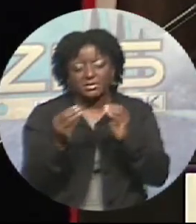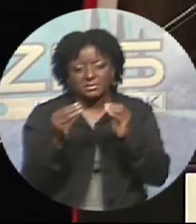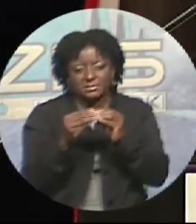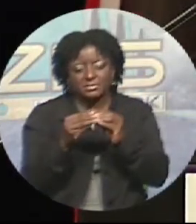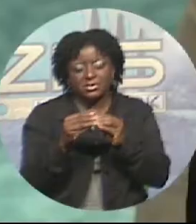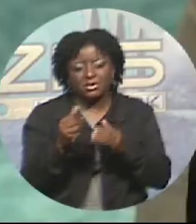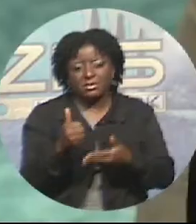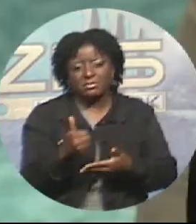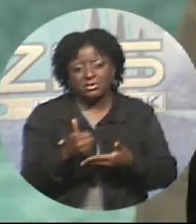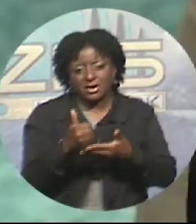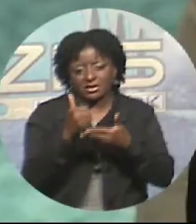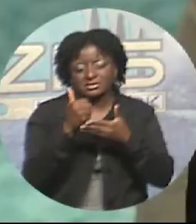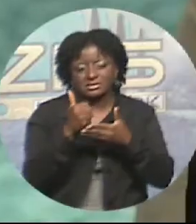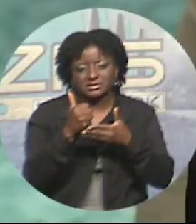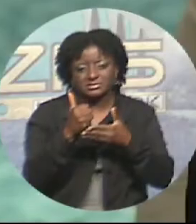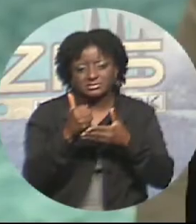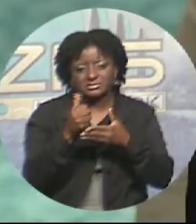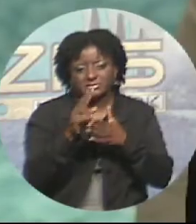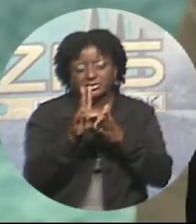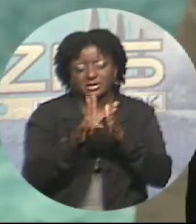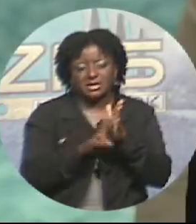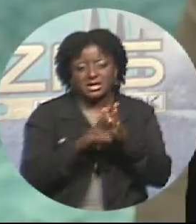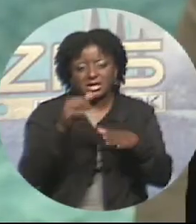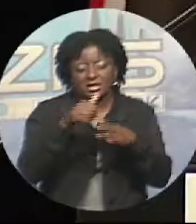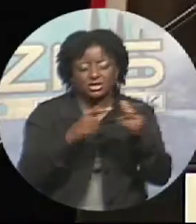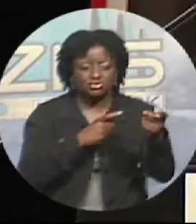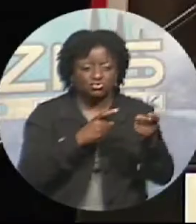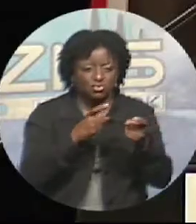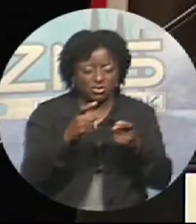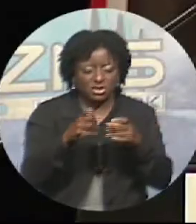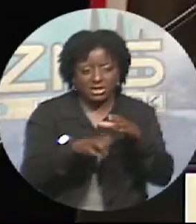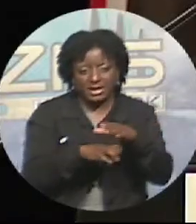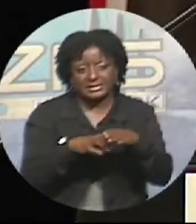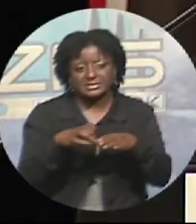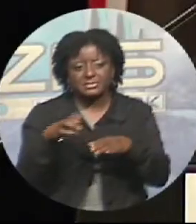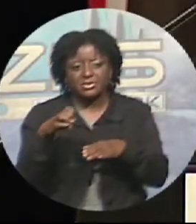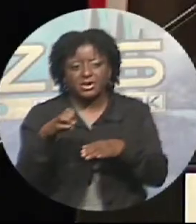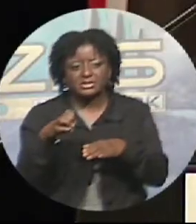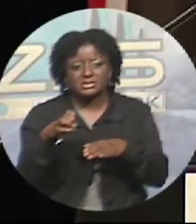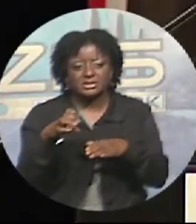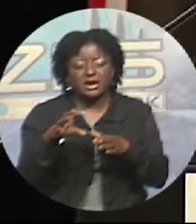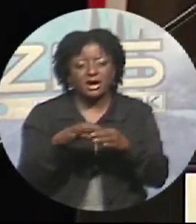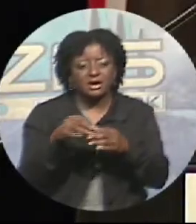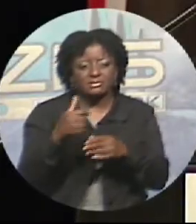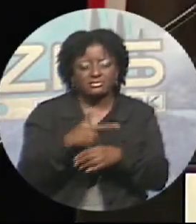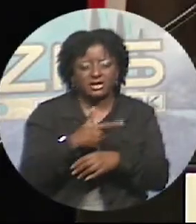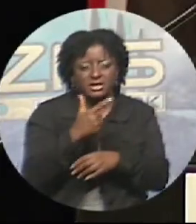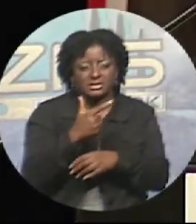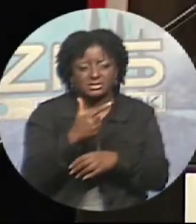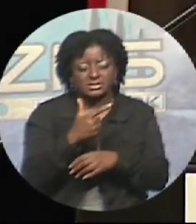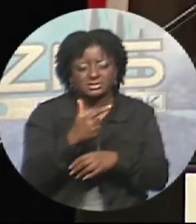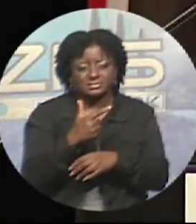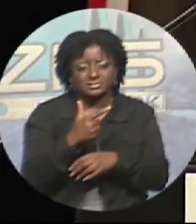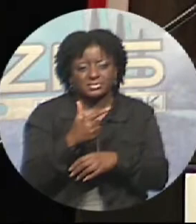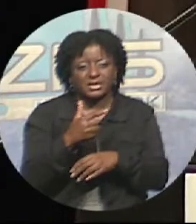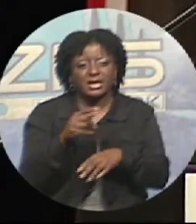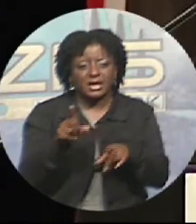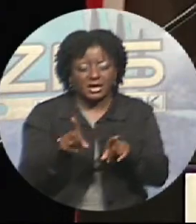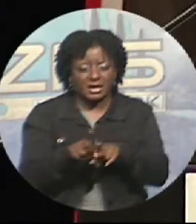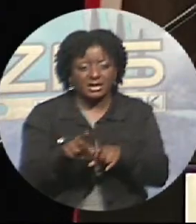in controlling the export of these guns. That as Prime Minister, I place before you